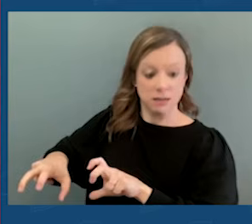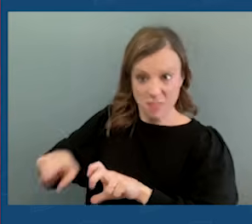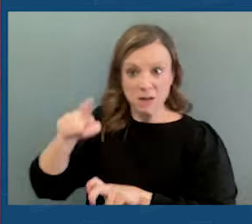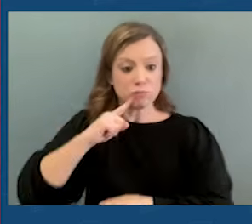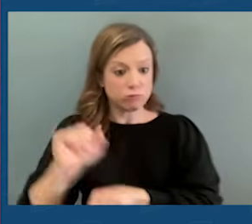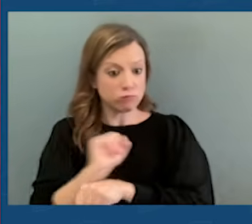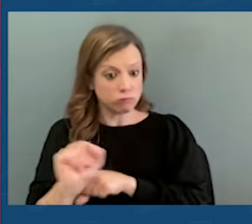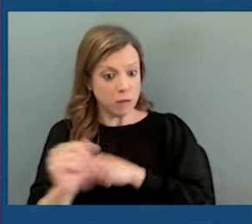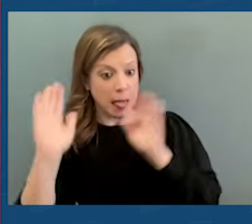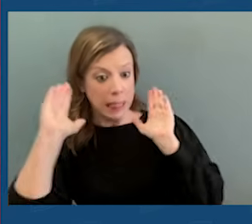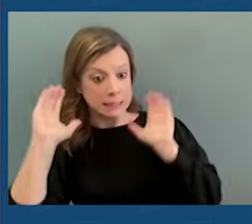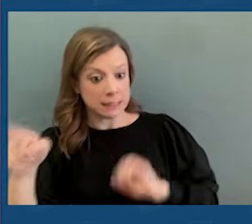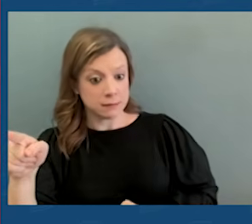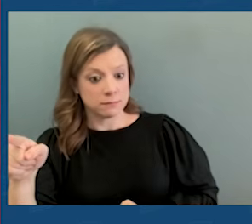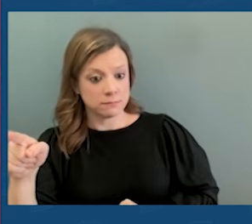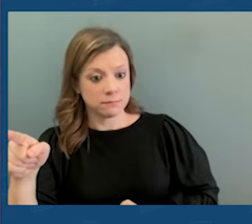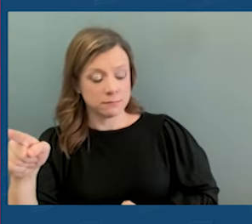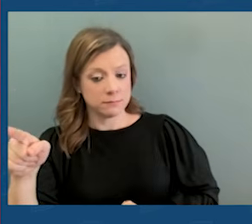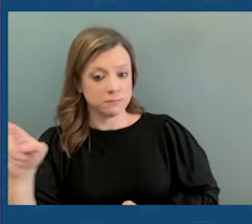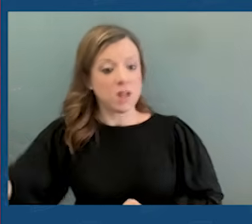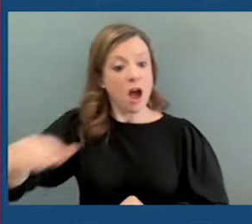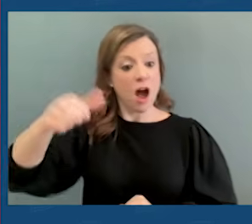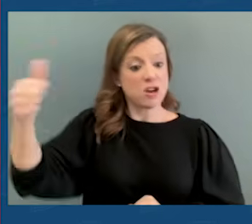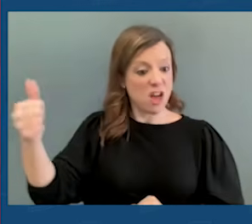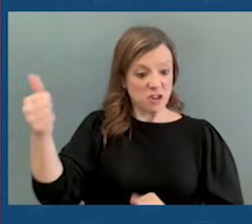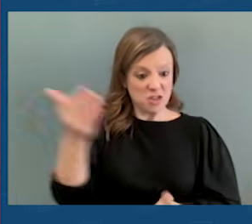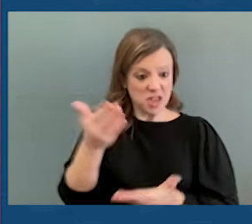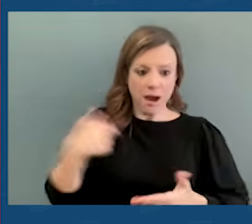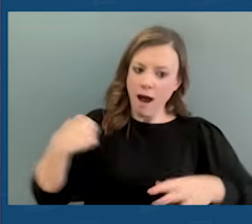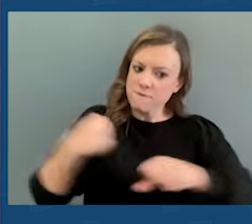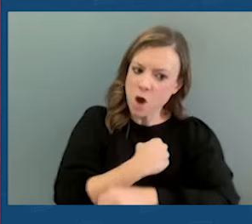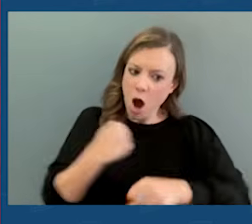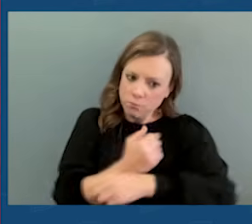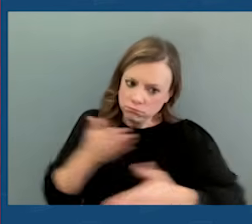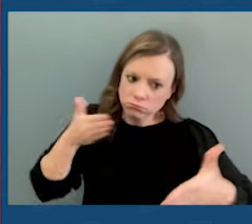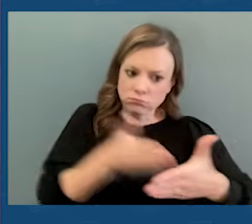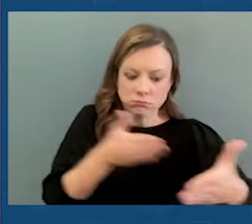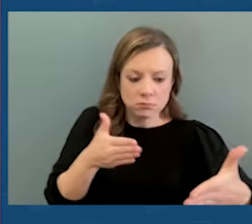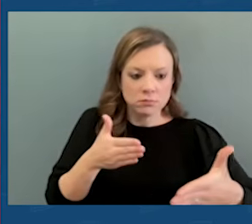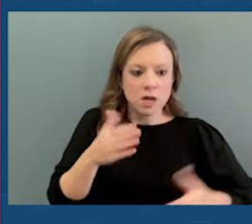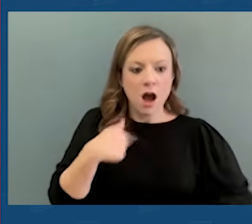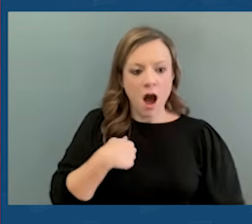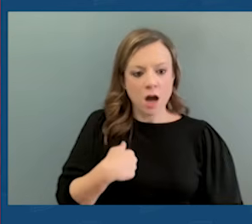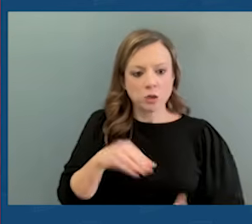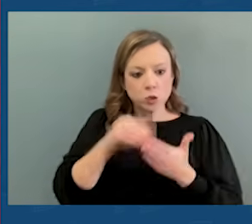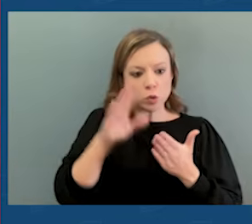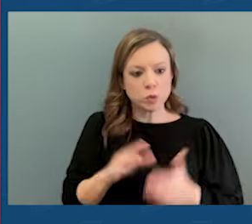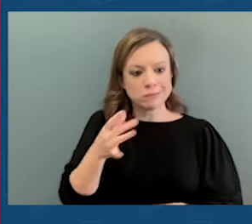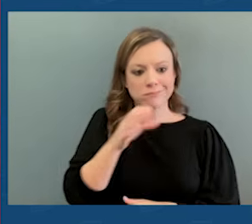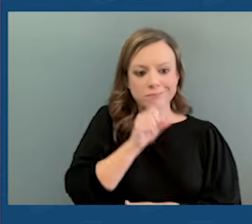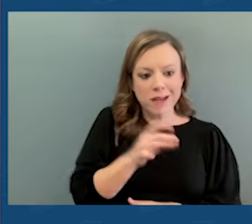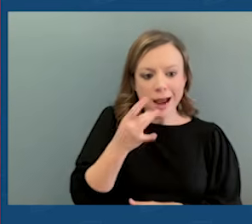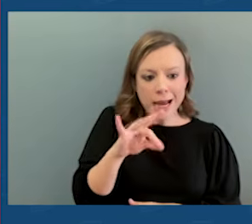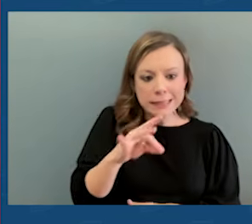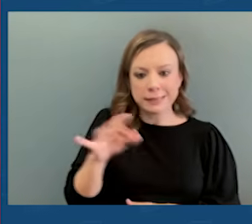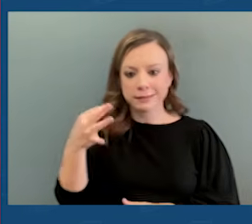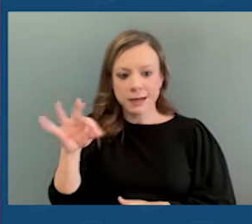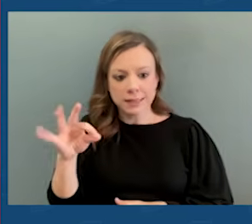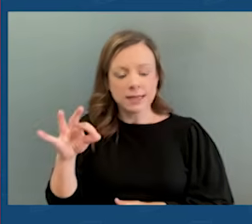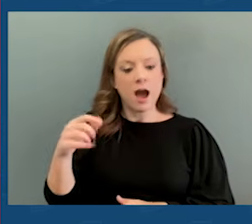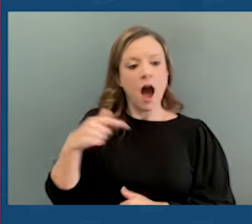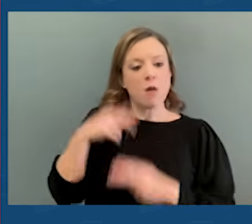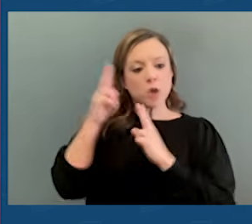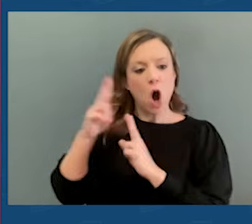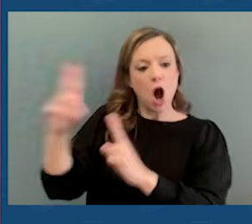Another cause I championed was, as a student, 18, 19 years old, was to honor the first black Heisman Trophy